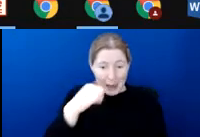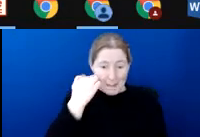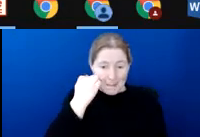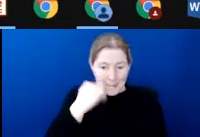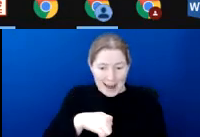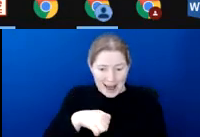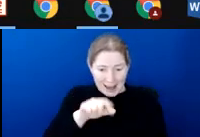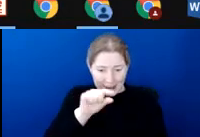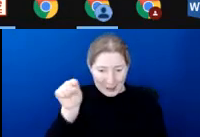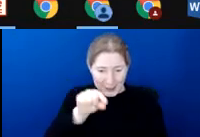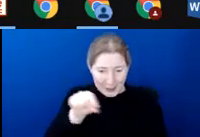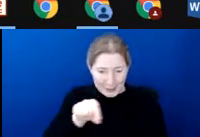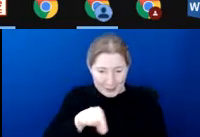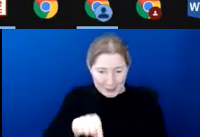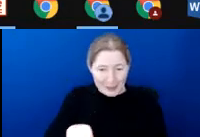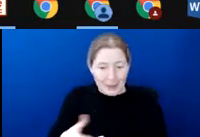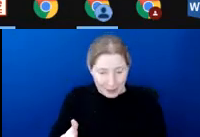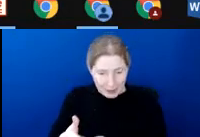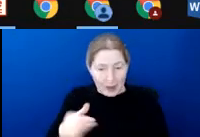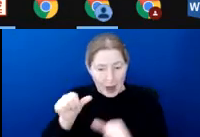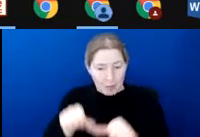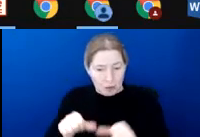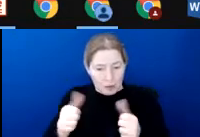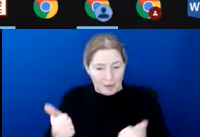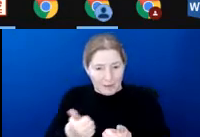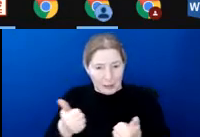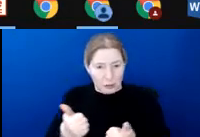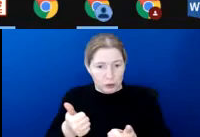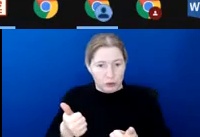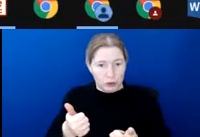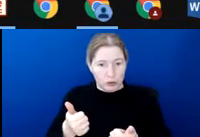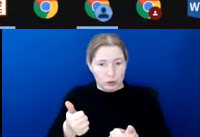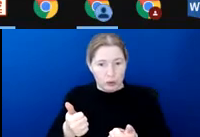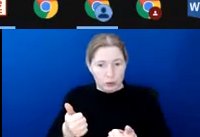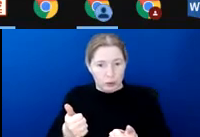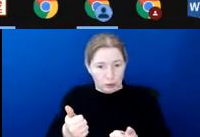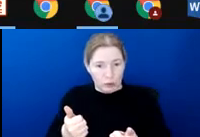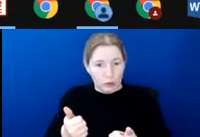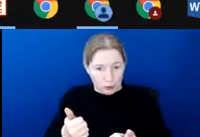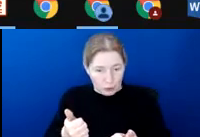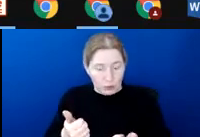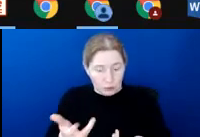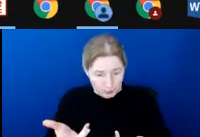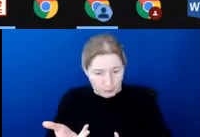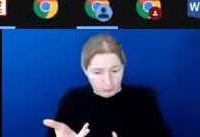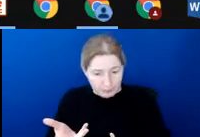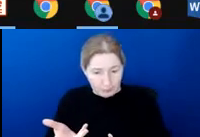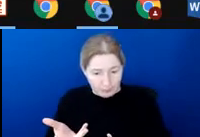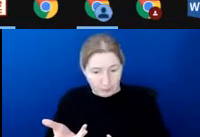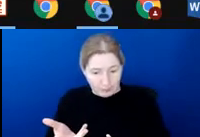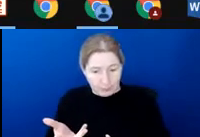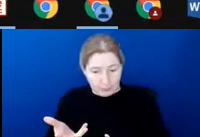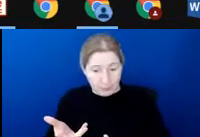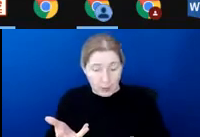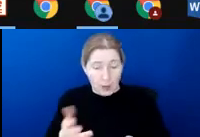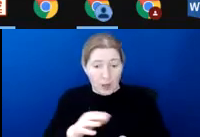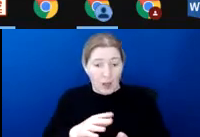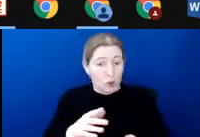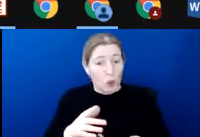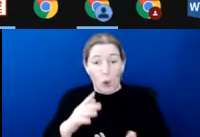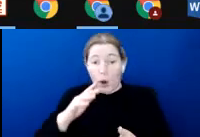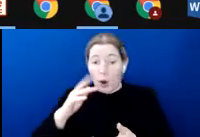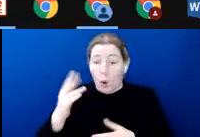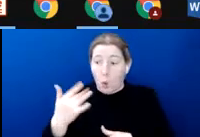now the Grammarly, the expense that I had, has been approved. So every